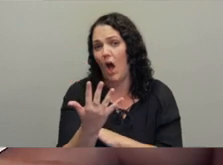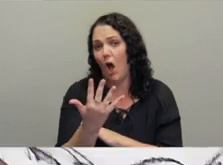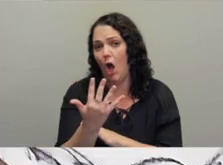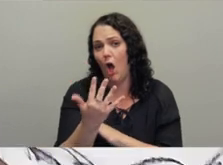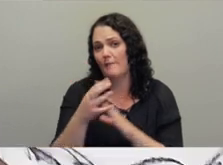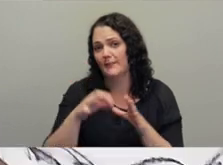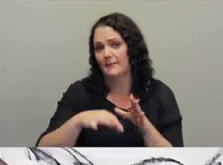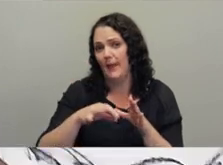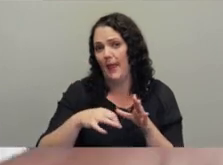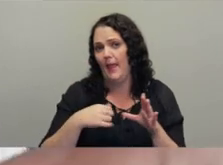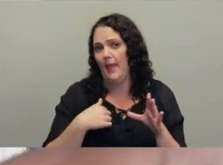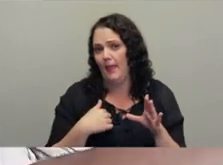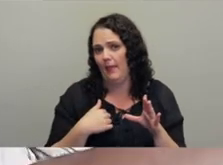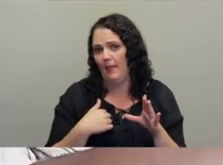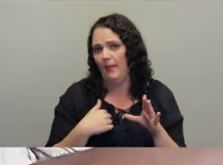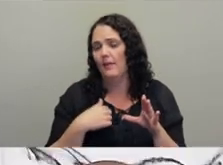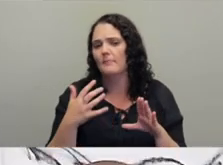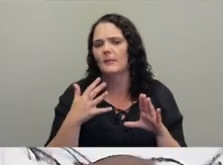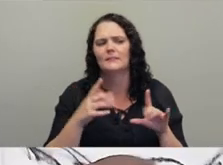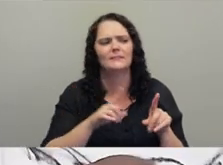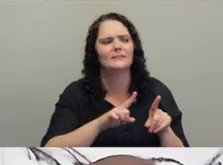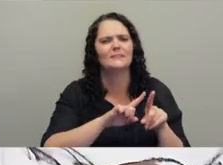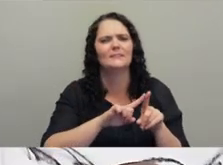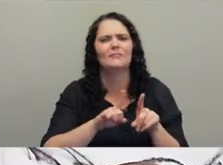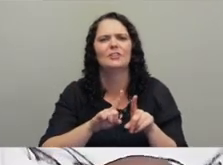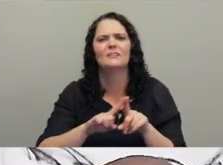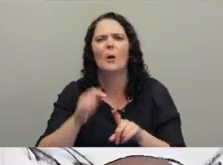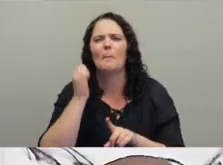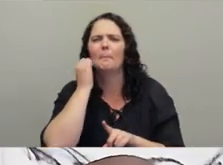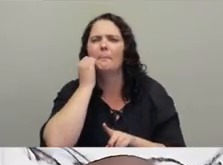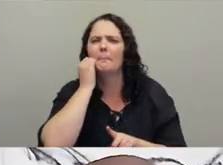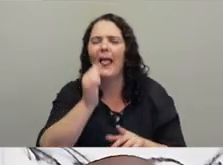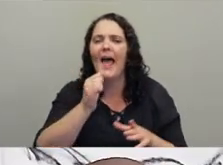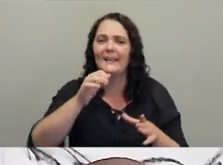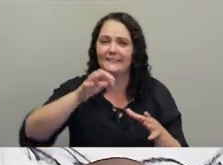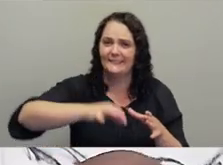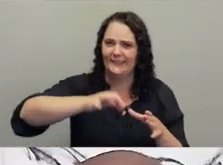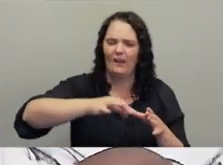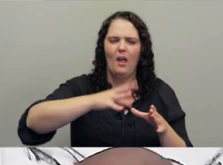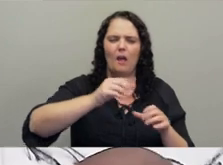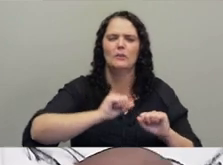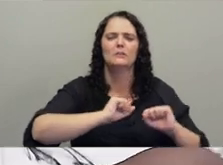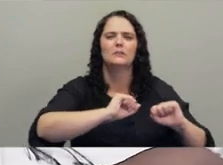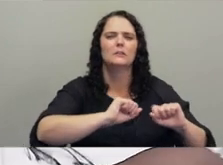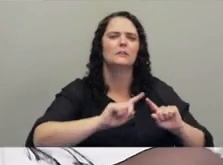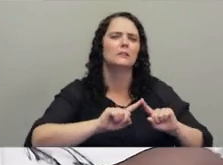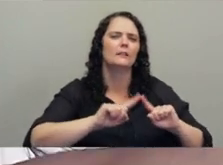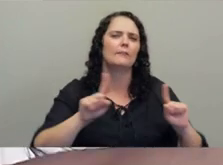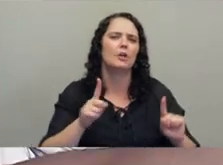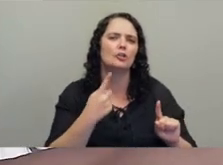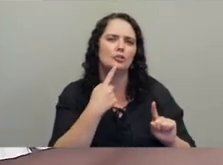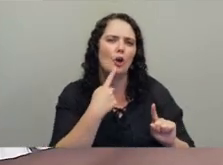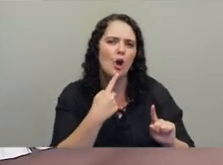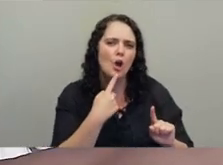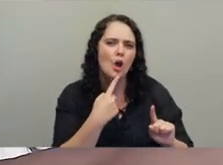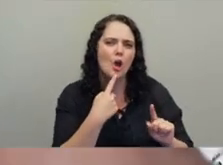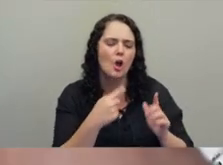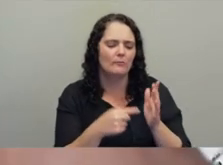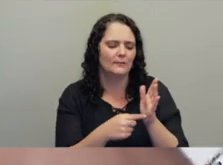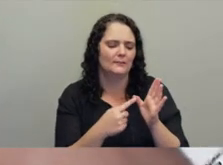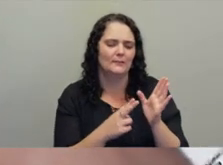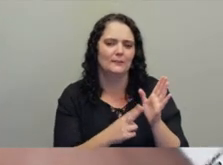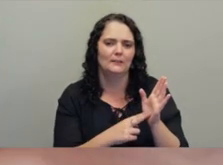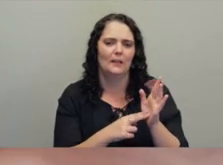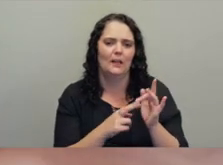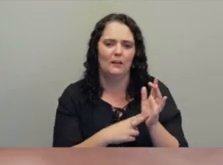tea bags. Now, different black teas will have different amounts, different types, qualities of tannins in them. I'm using a